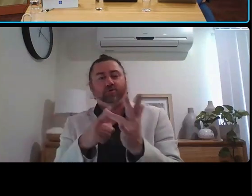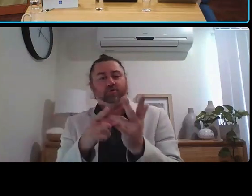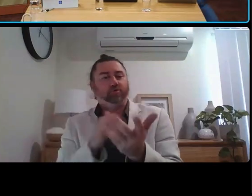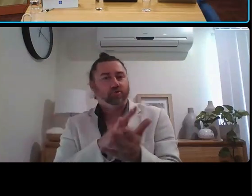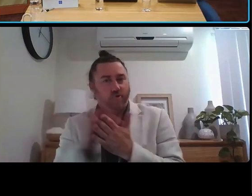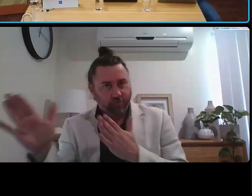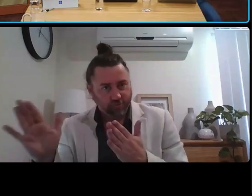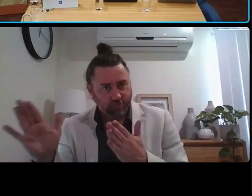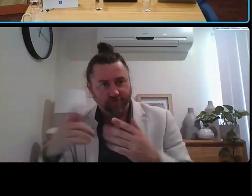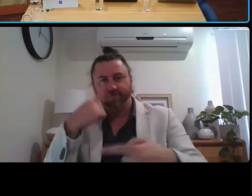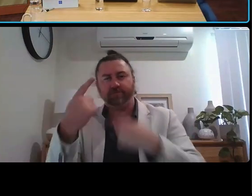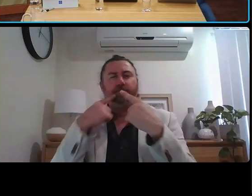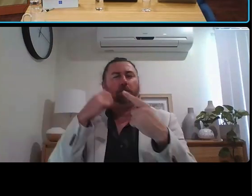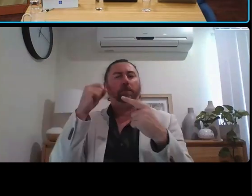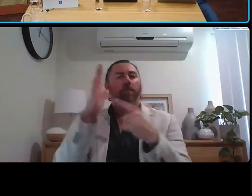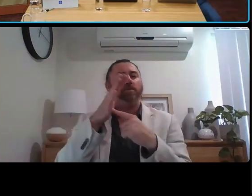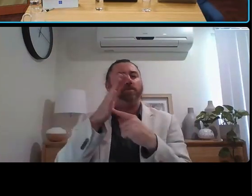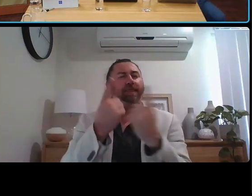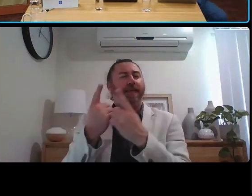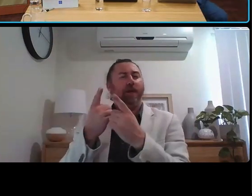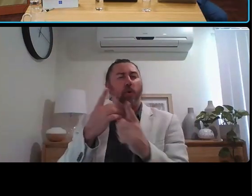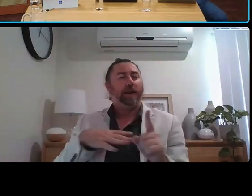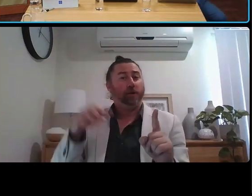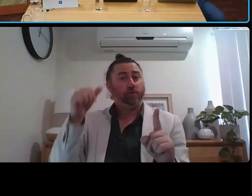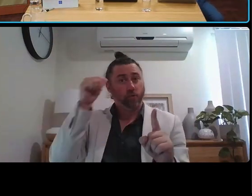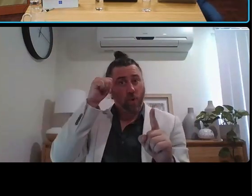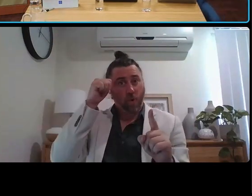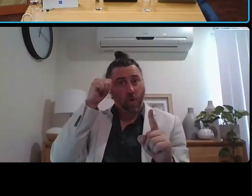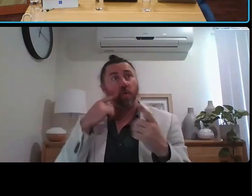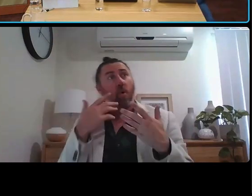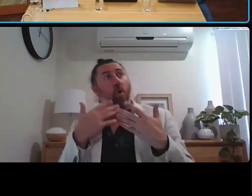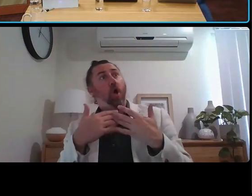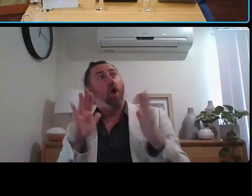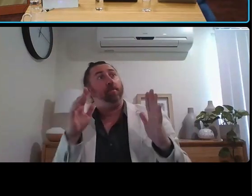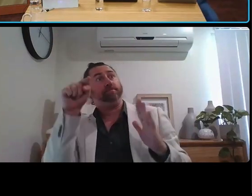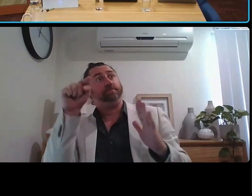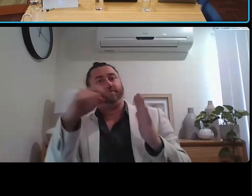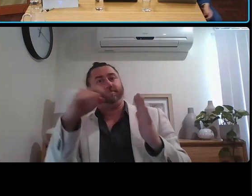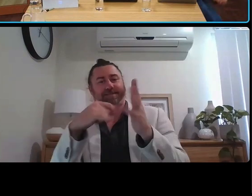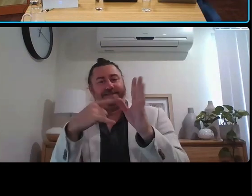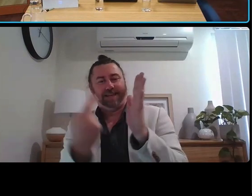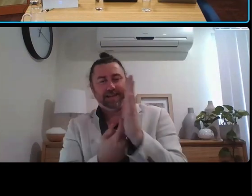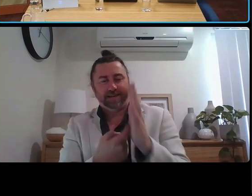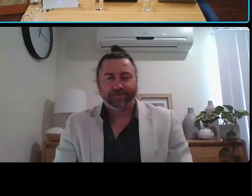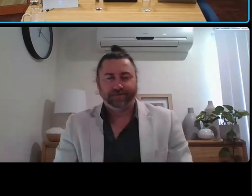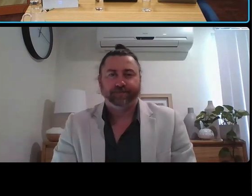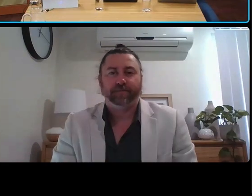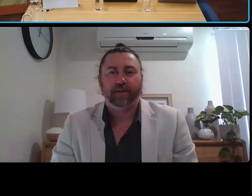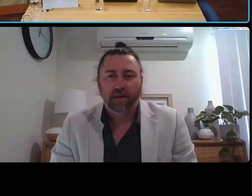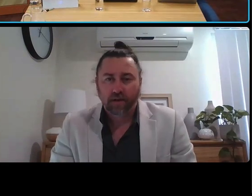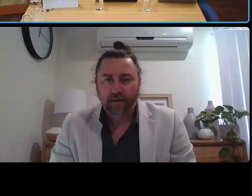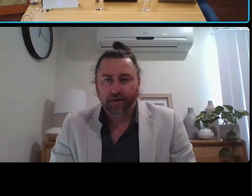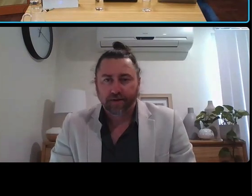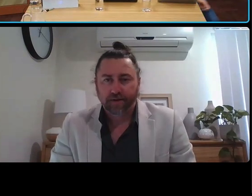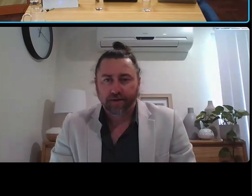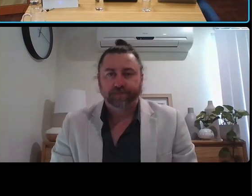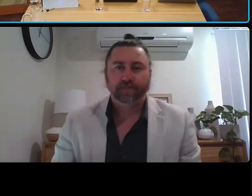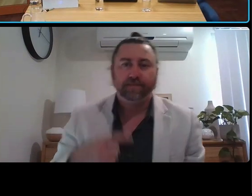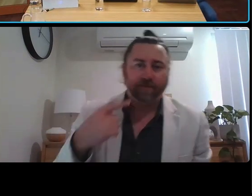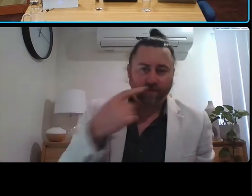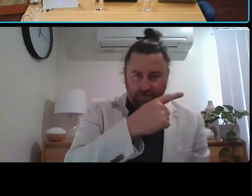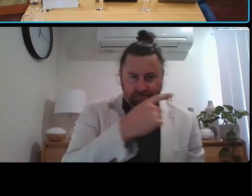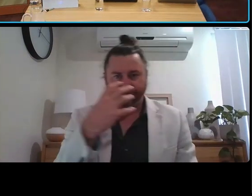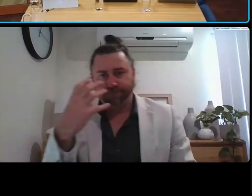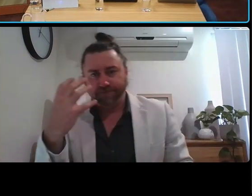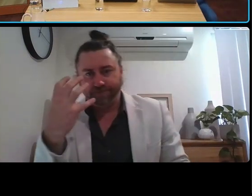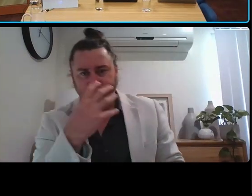walk through some key information you'll need to know for the launch of star ratings. Thanks, Emma. So as part of that, you've gone through the complex piece, the technically dense piece,